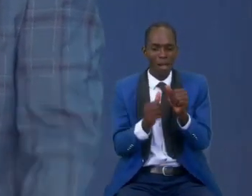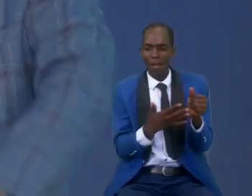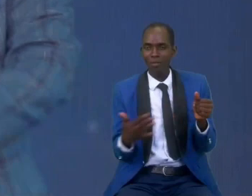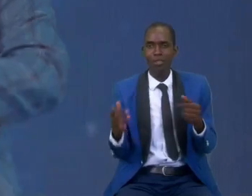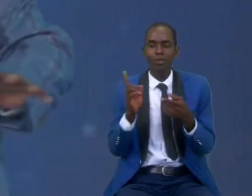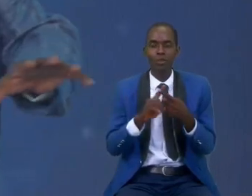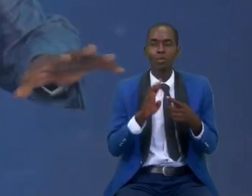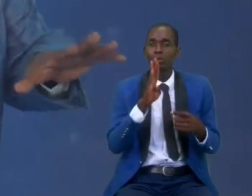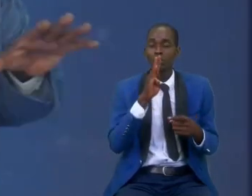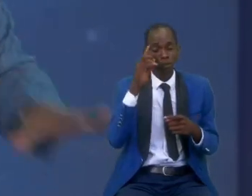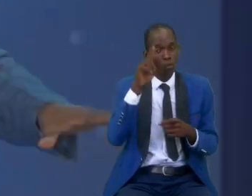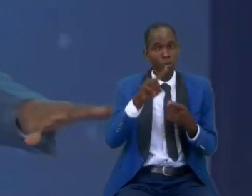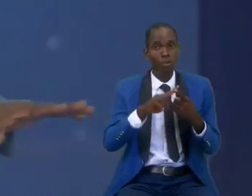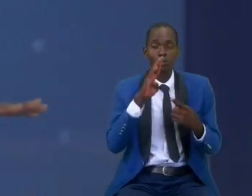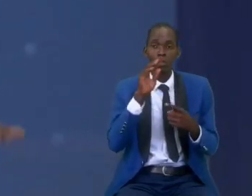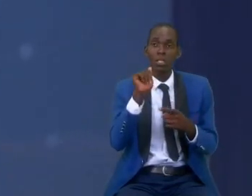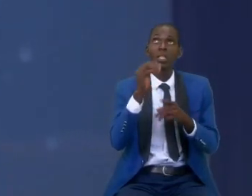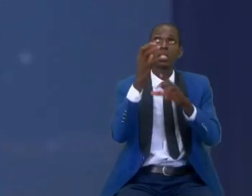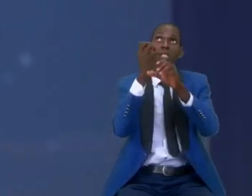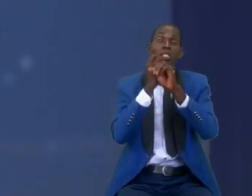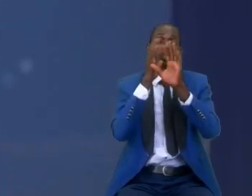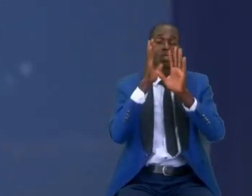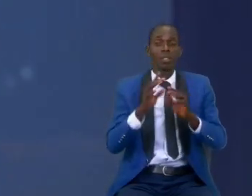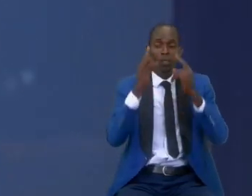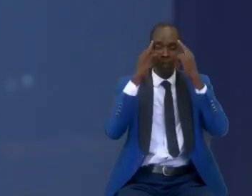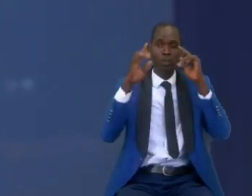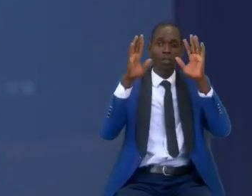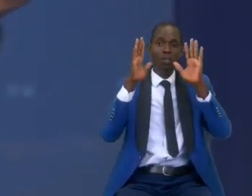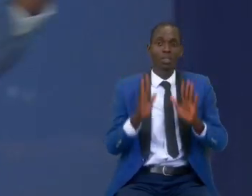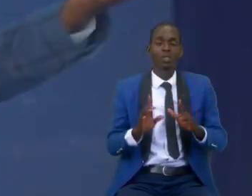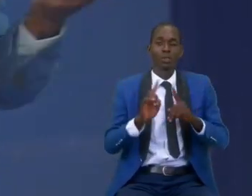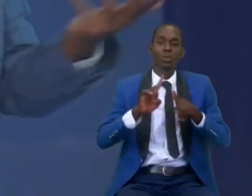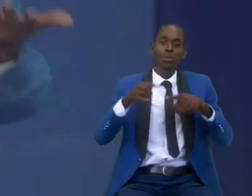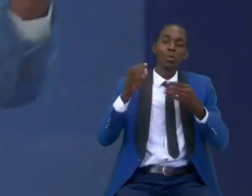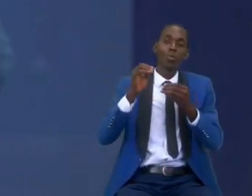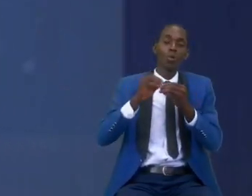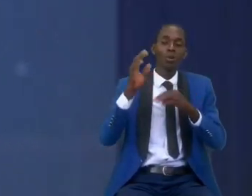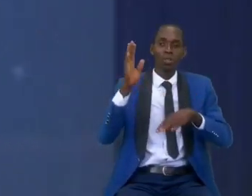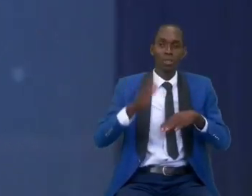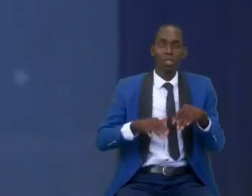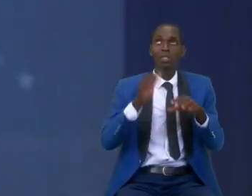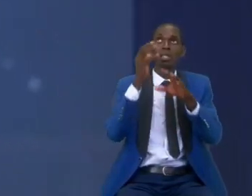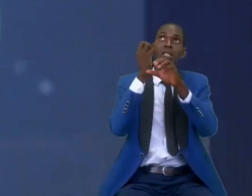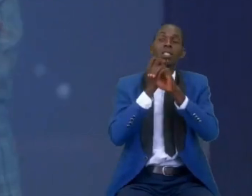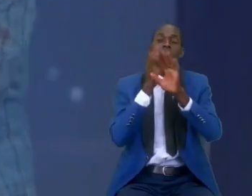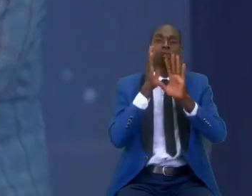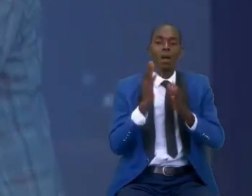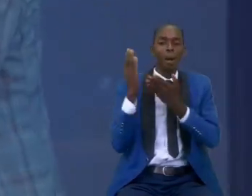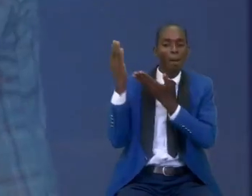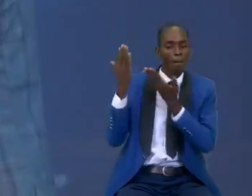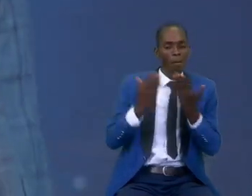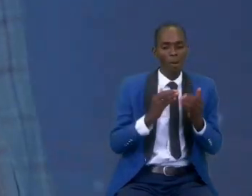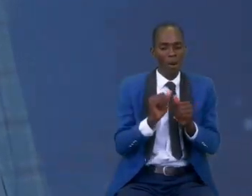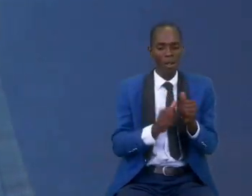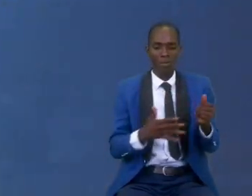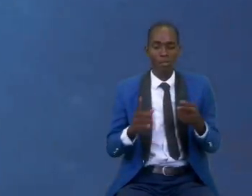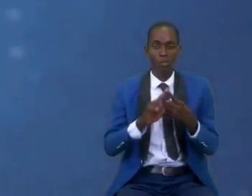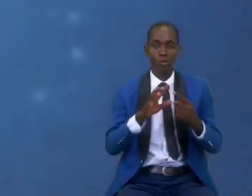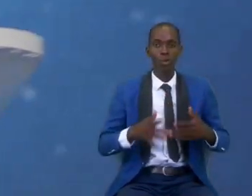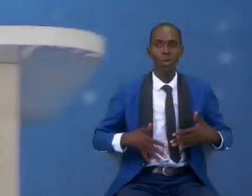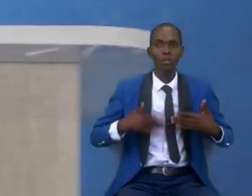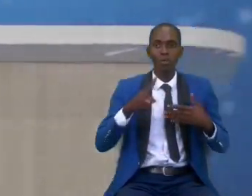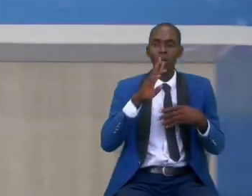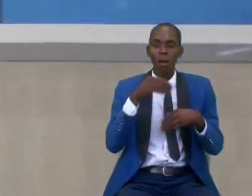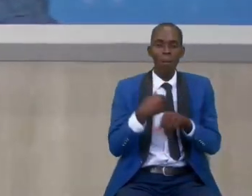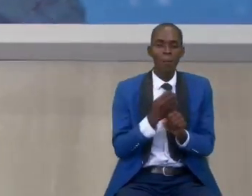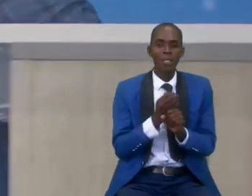an achiever, it's brought everything to your life. You're making a deal, a league, a covenant, an